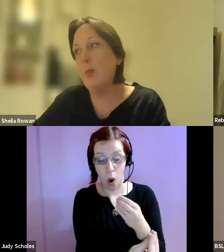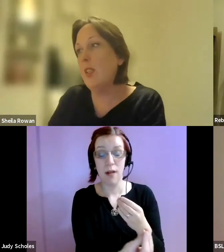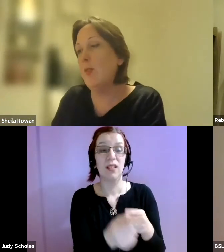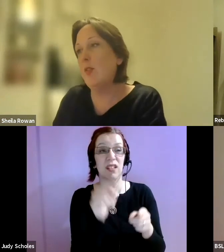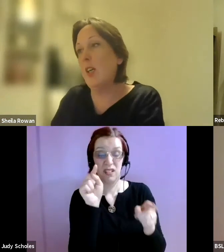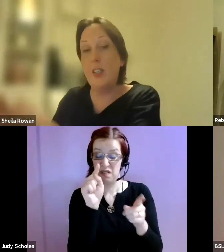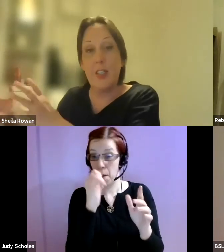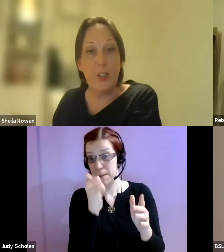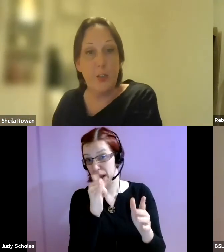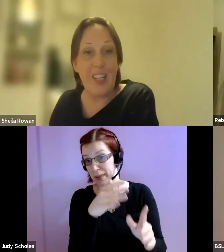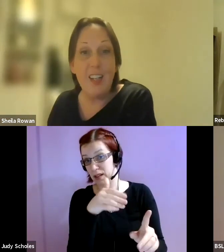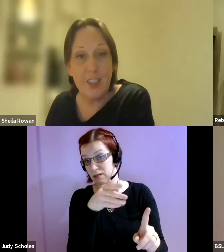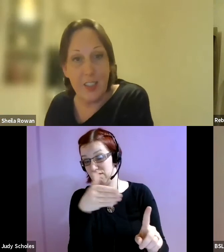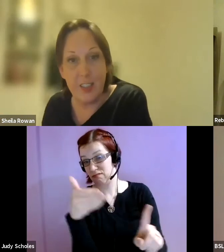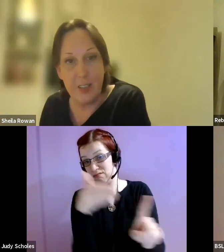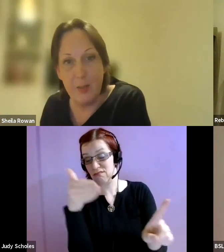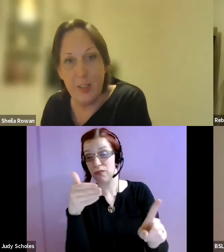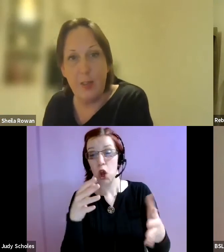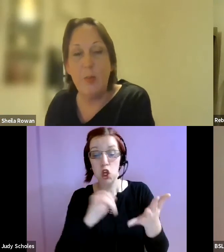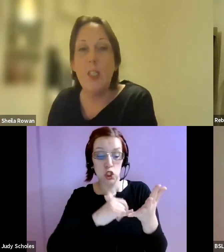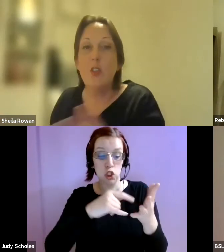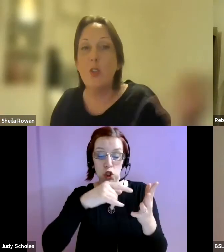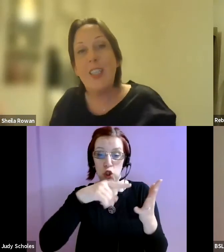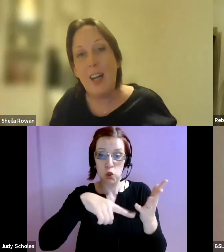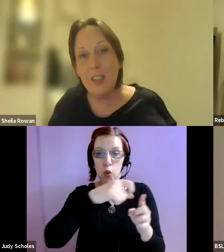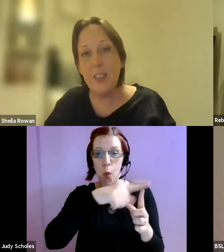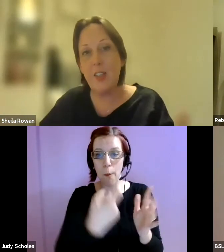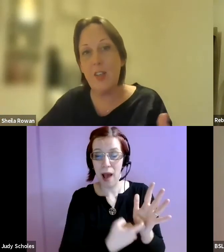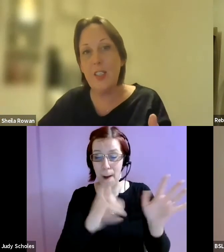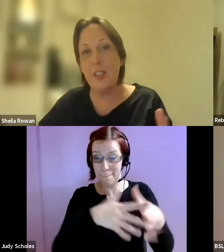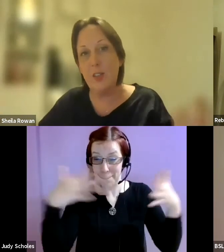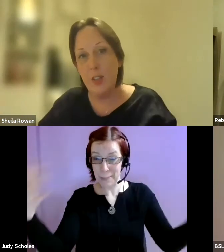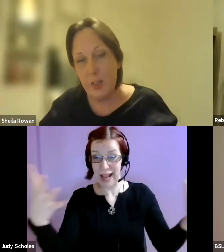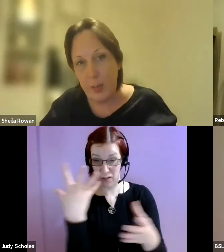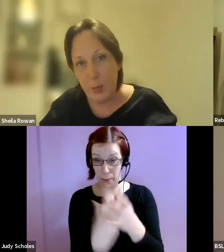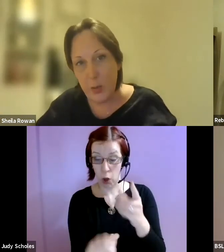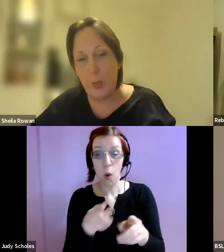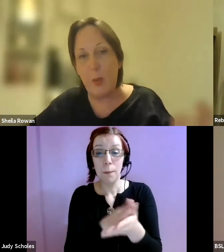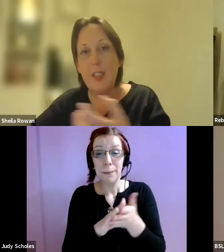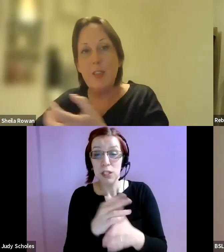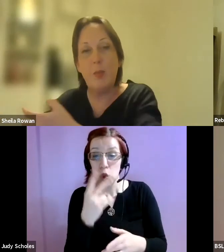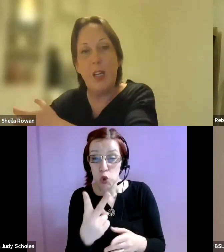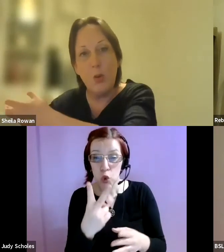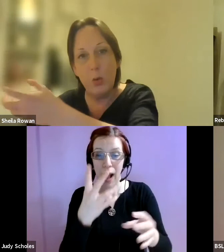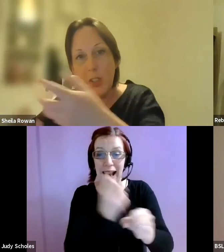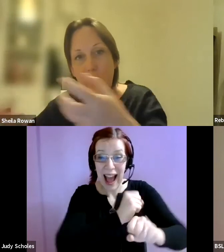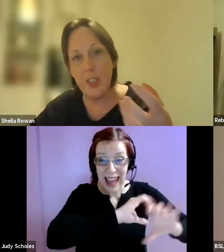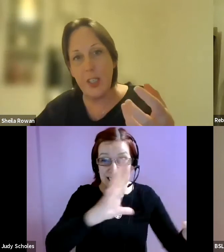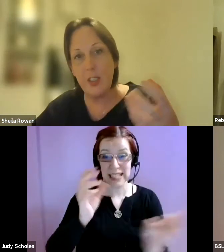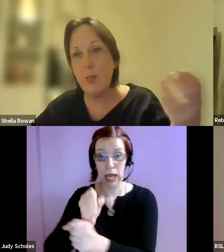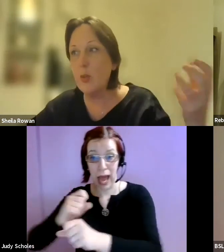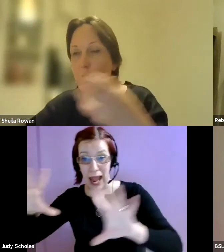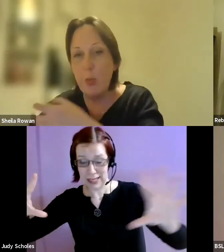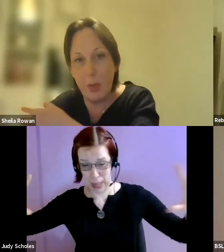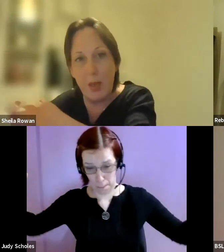that we believe are at the centre of galaxies. Two galaxies colliding and with supermassive black holes at their